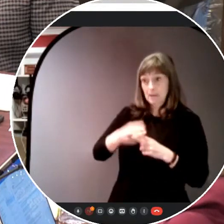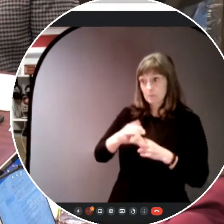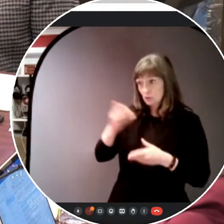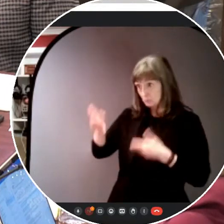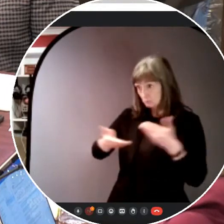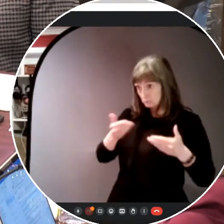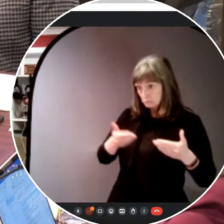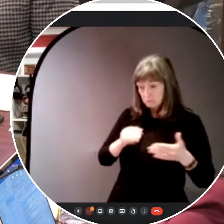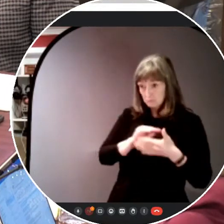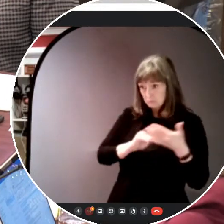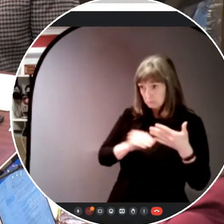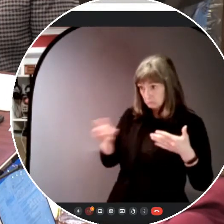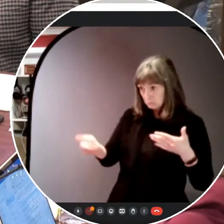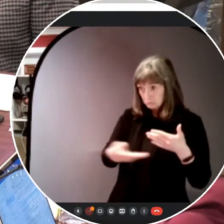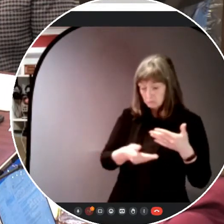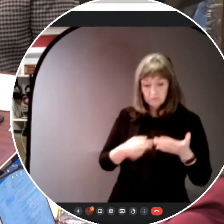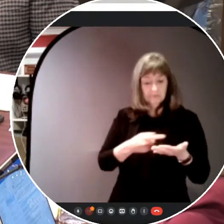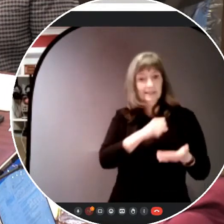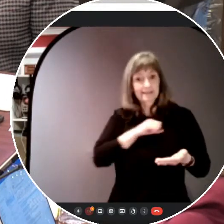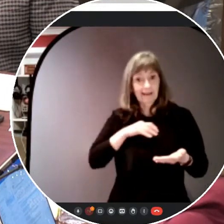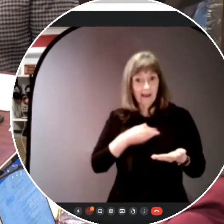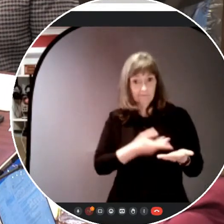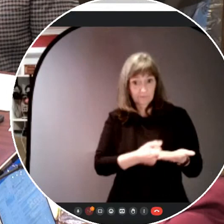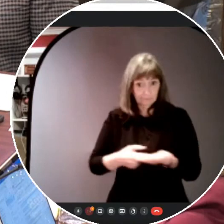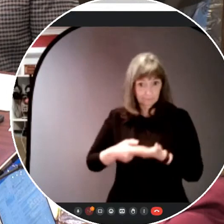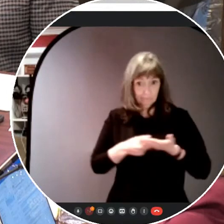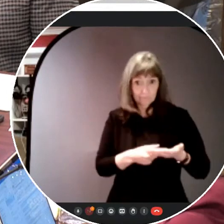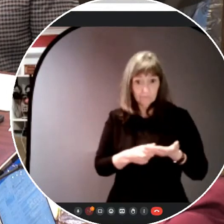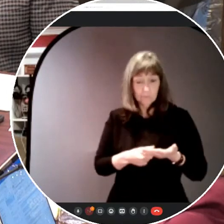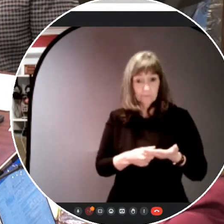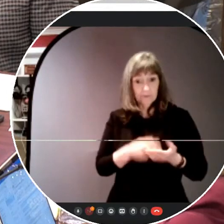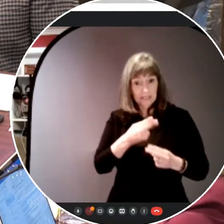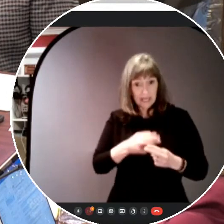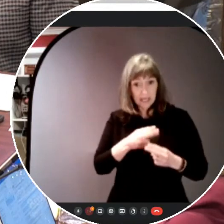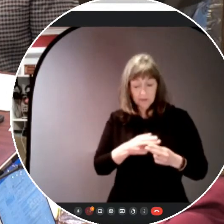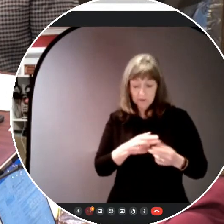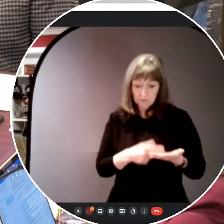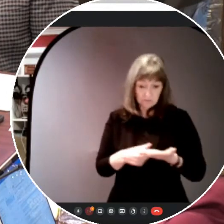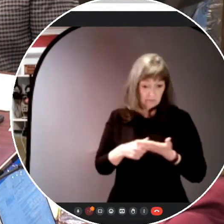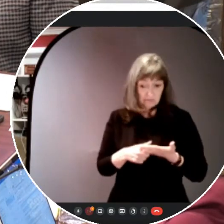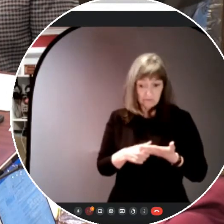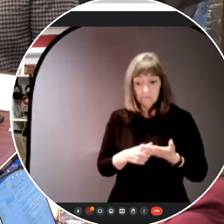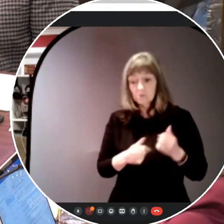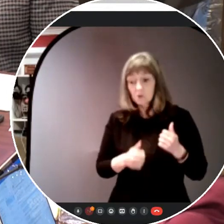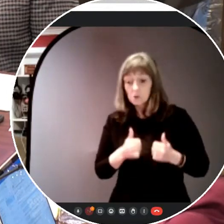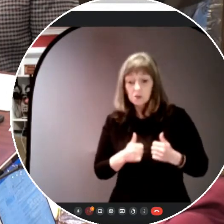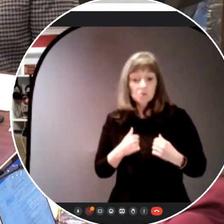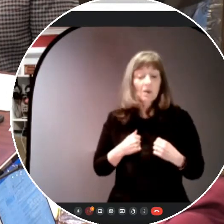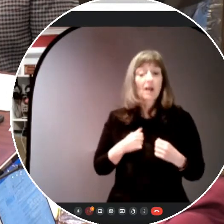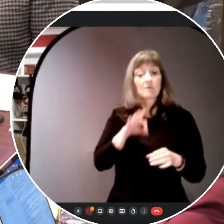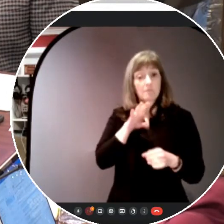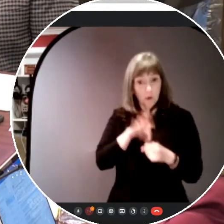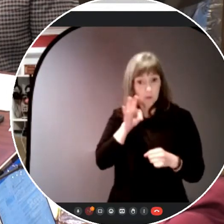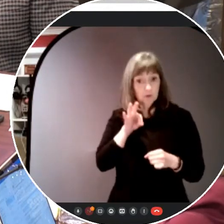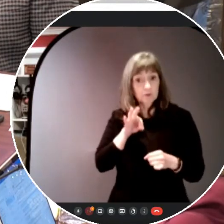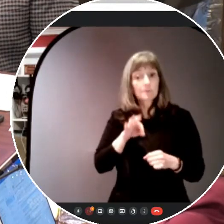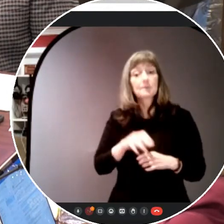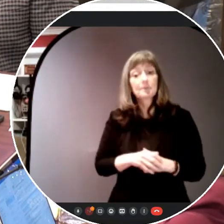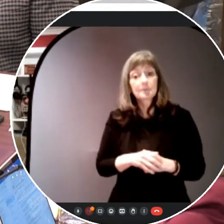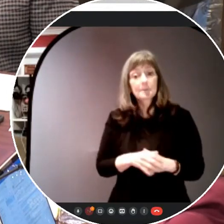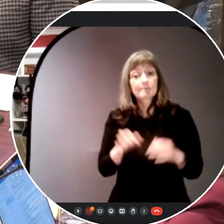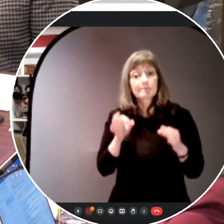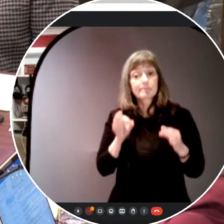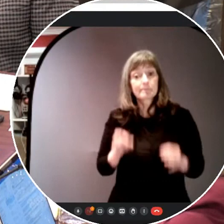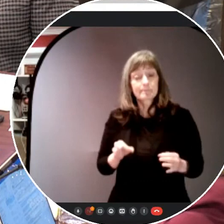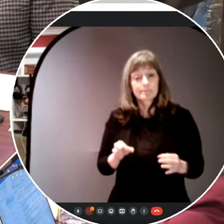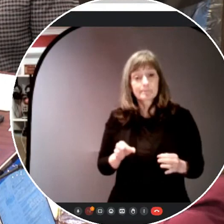The staff discussed all 6 names in terms of relevance, and then took a vote and decided that